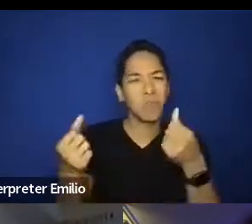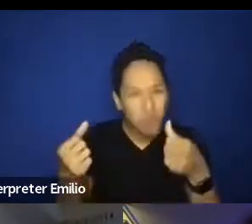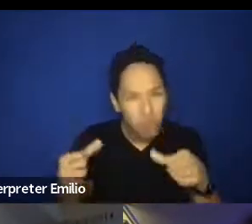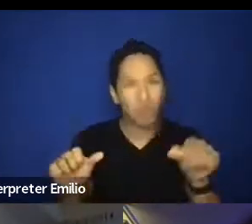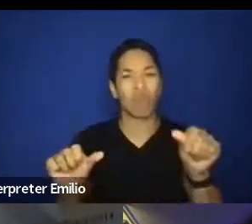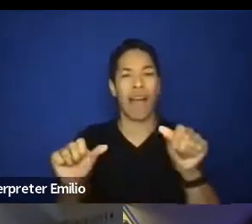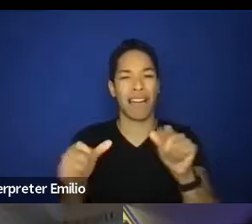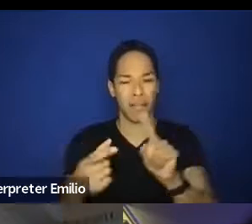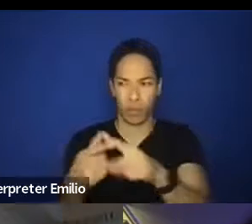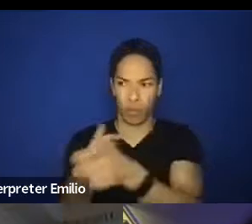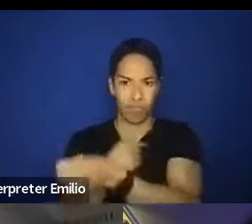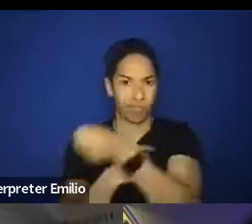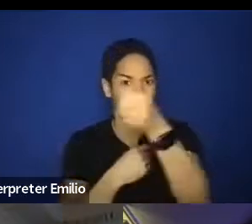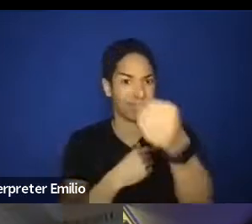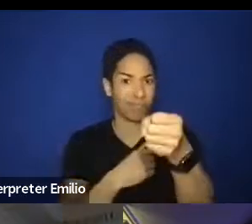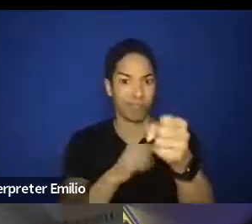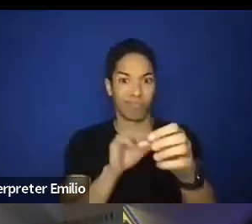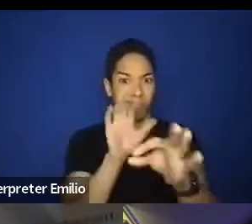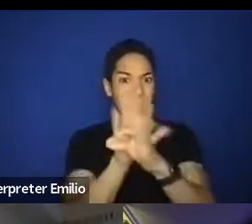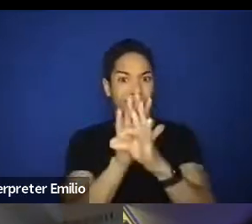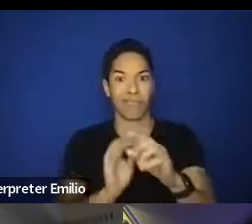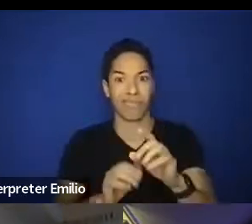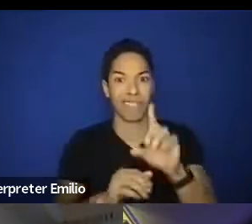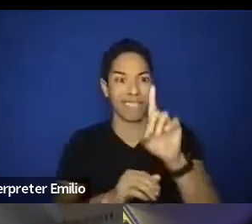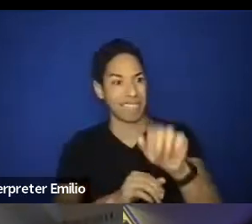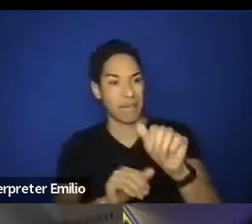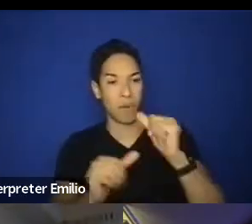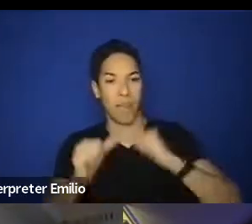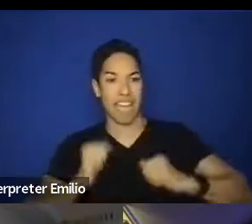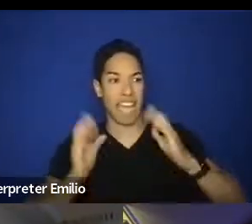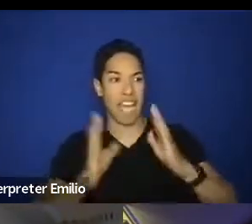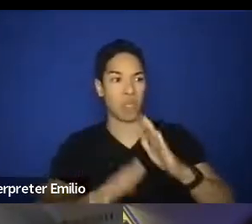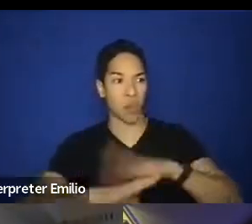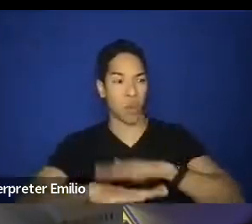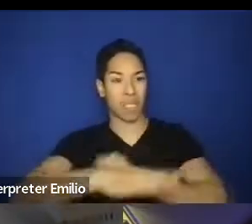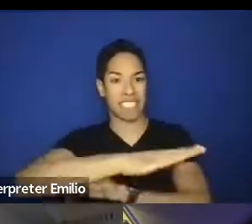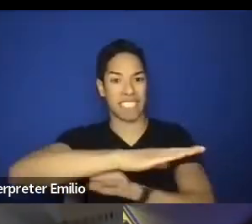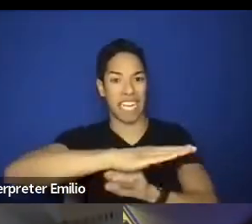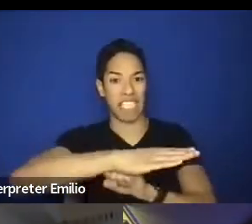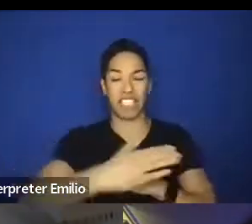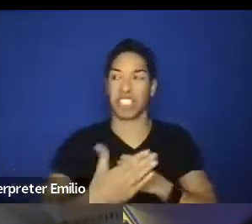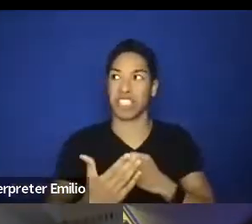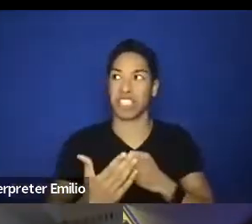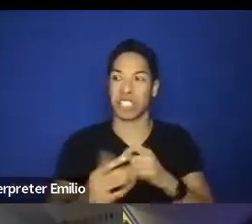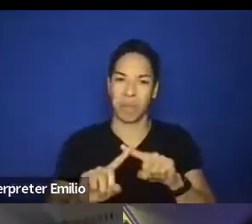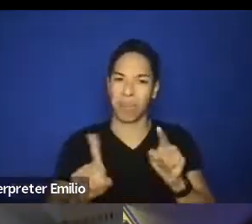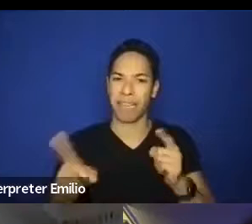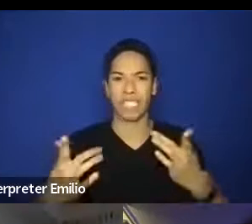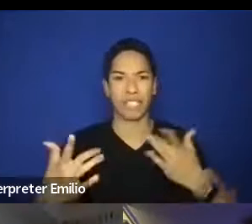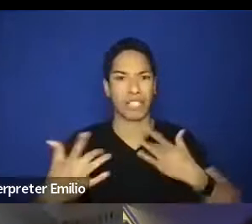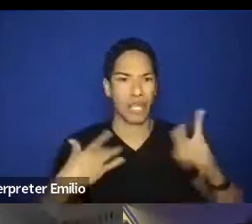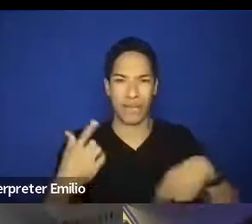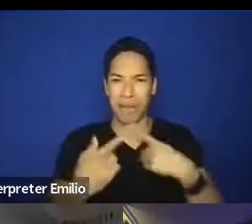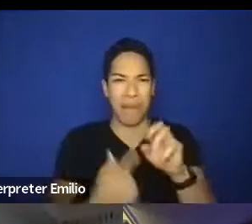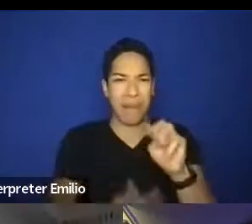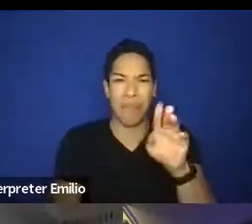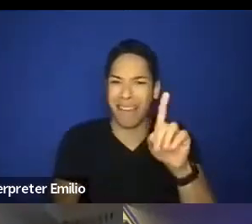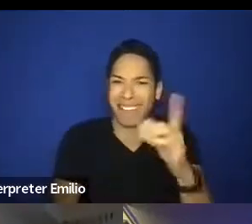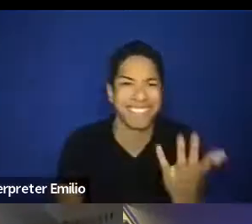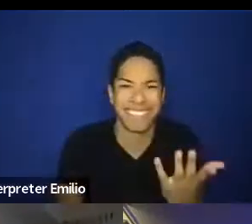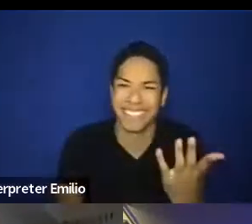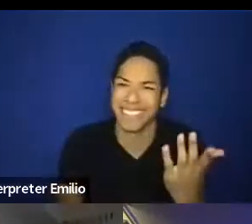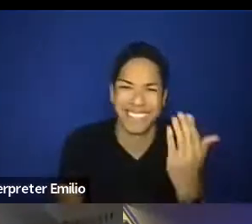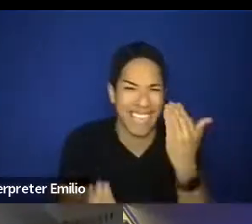actor on stage who is very concerned about mud. Once again, I don't know how much mud they have in their space.